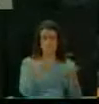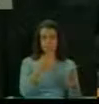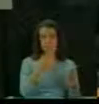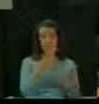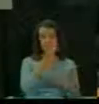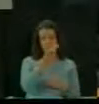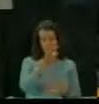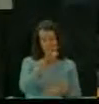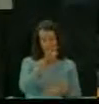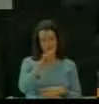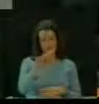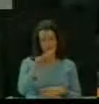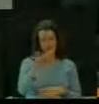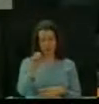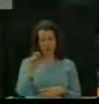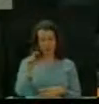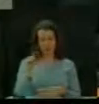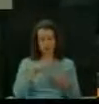first. Intergovernmental?